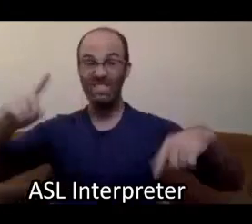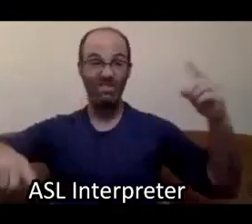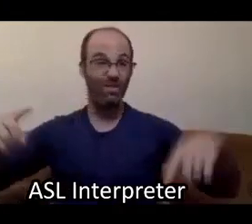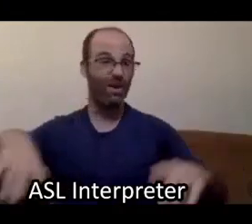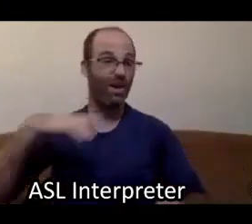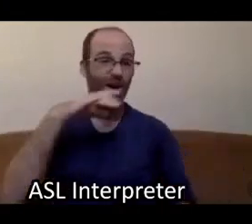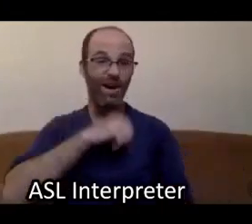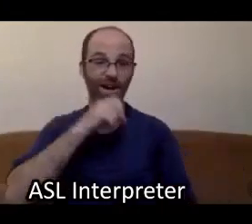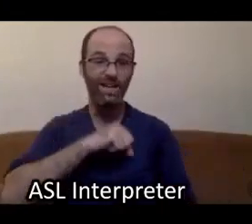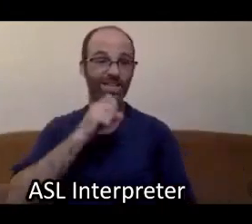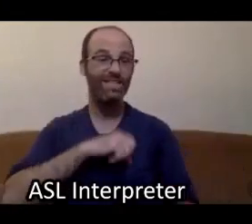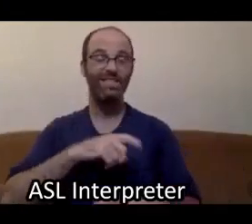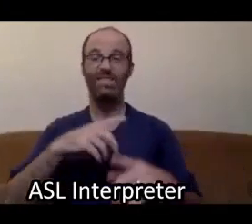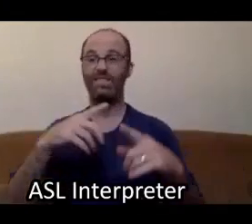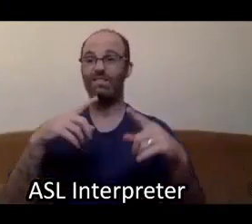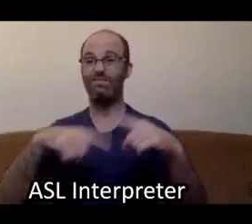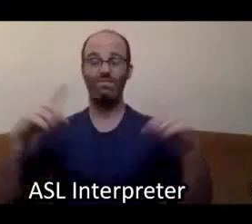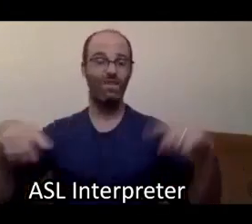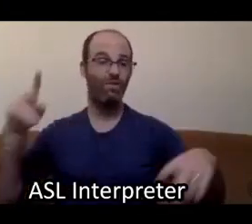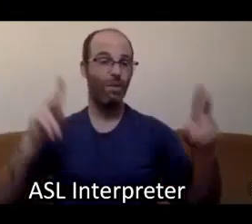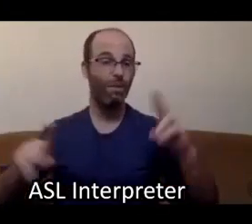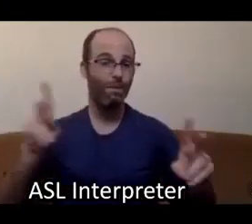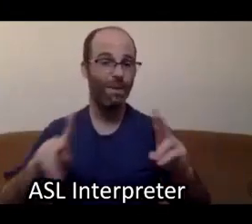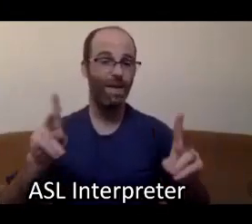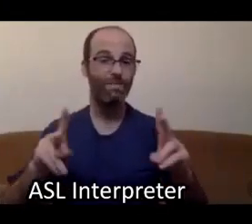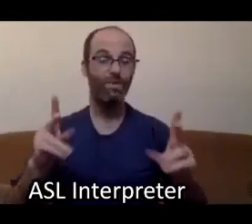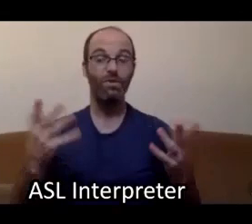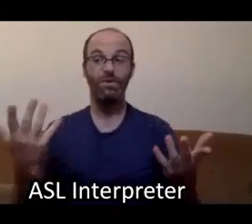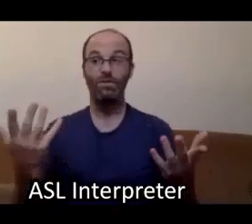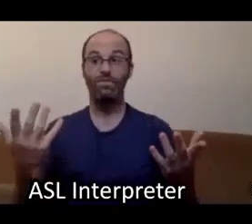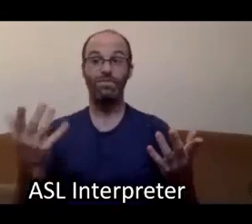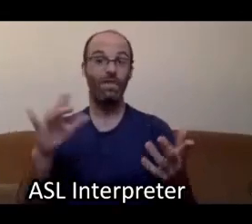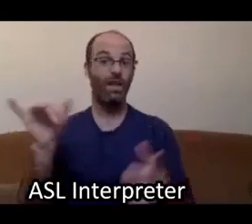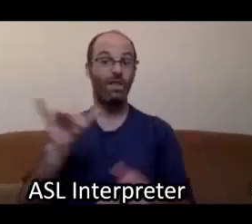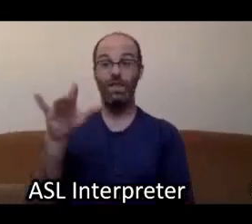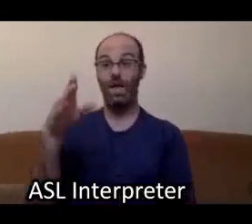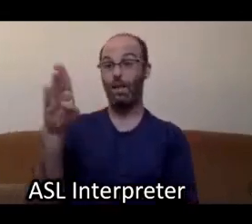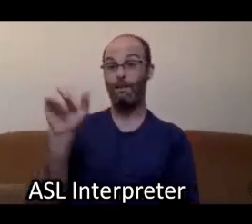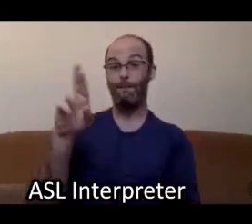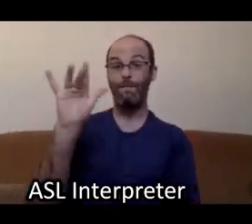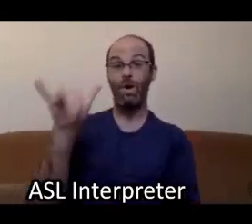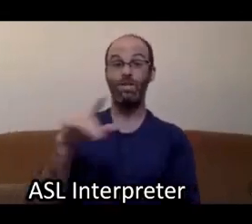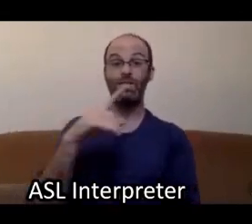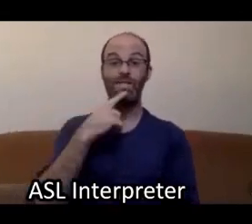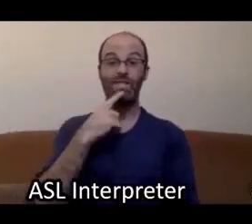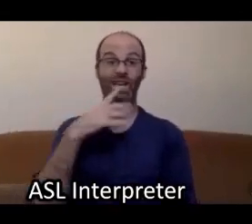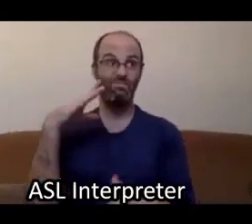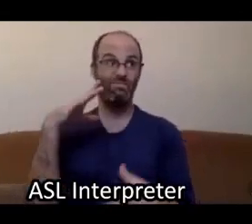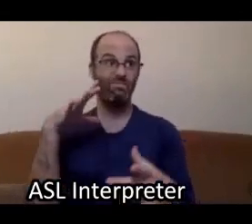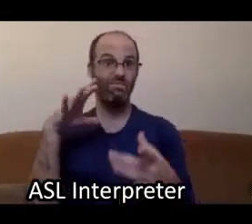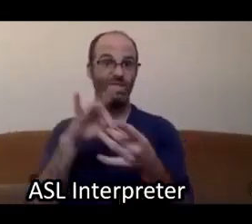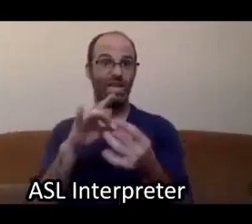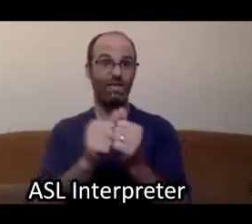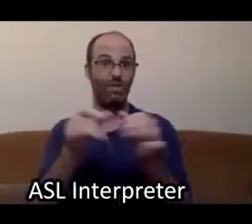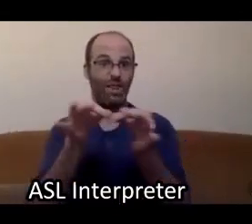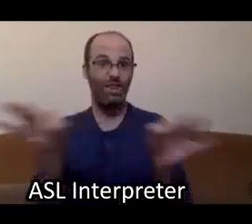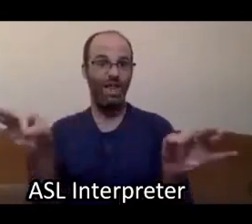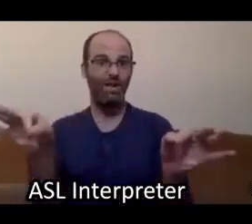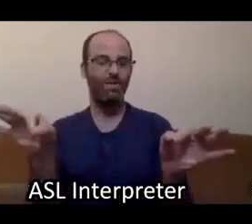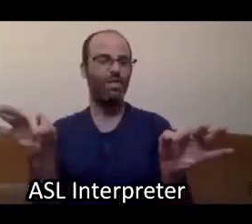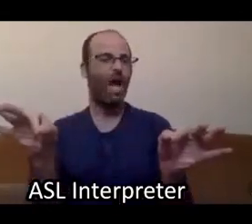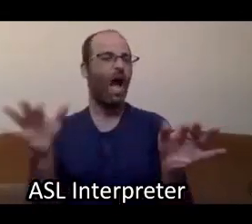of the industry. So it comes down to language, for instance. Without talking down to young people,